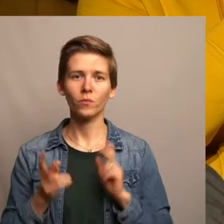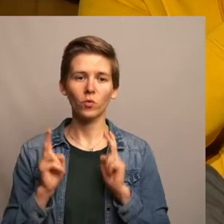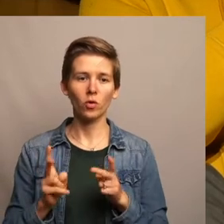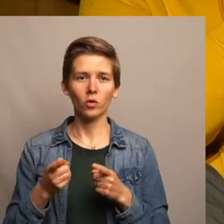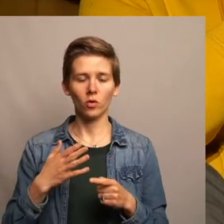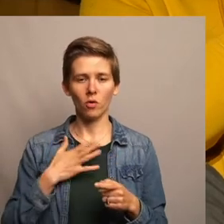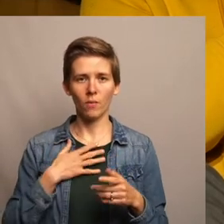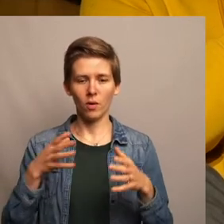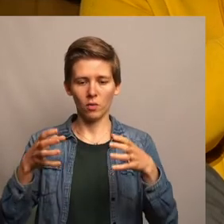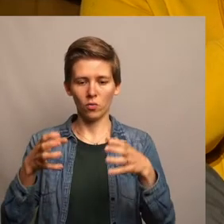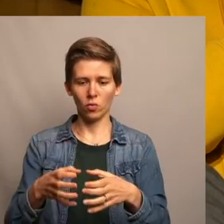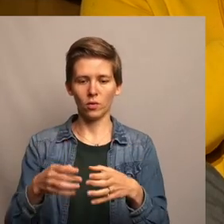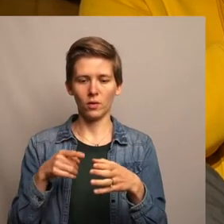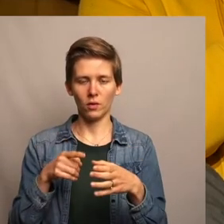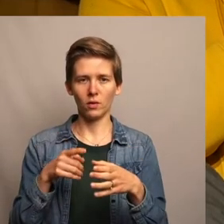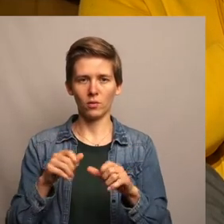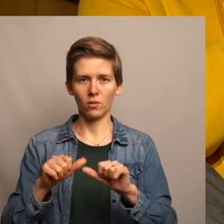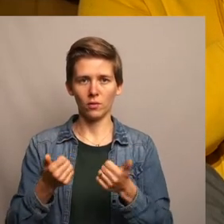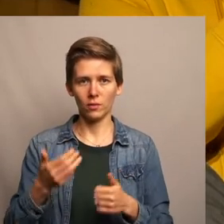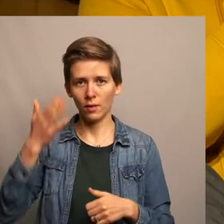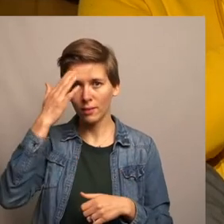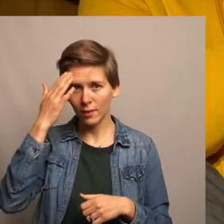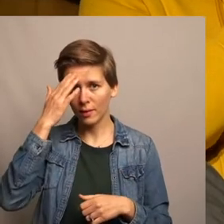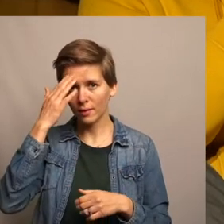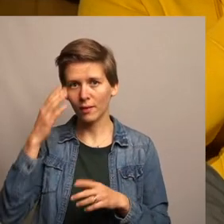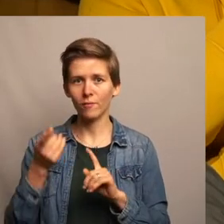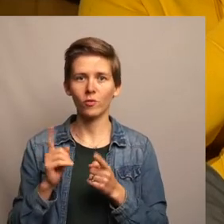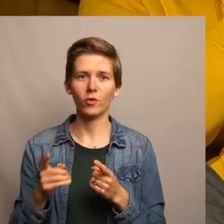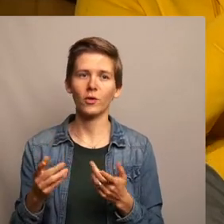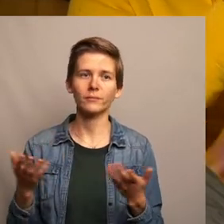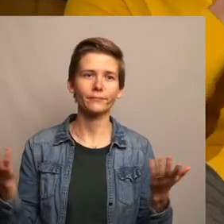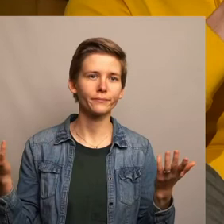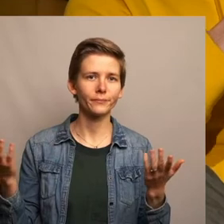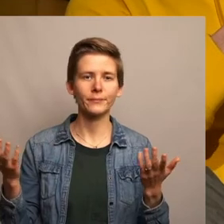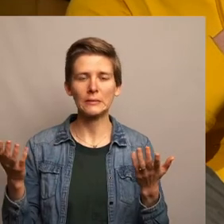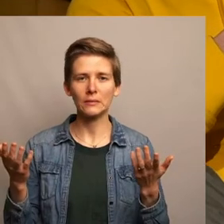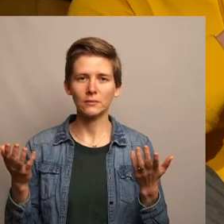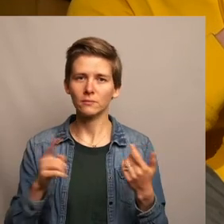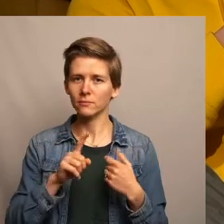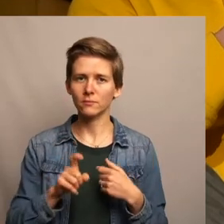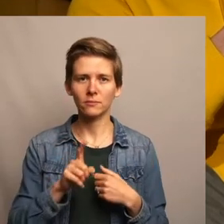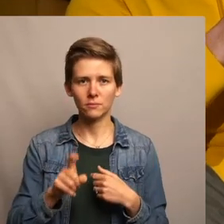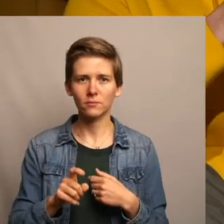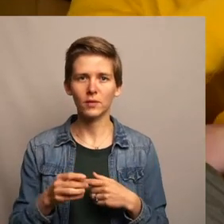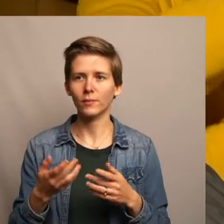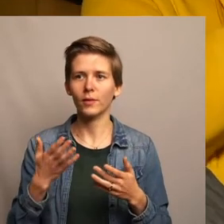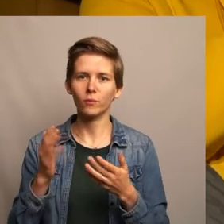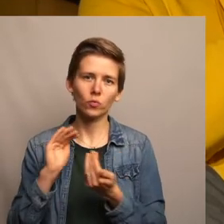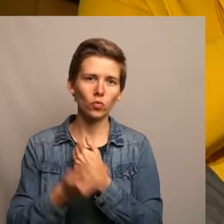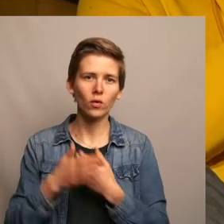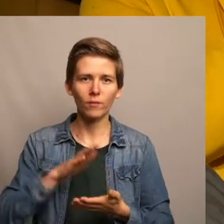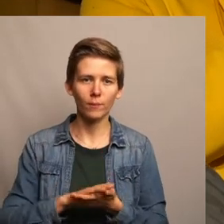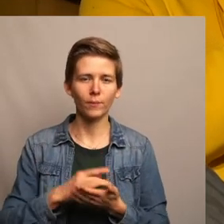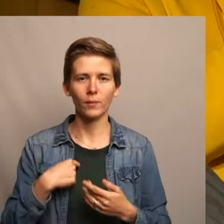space, safe houses doesn't exist for the rainbow. And just I'm coming from a conference last week, and I found out